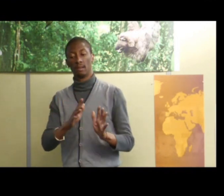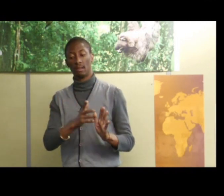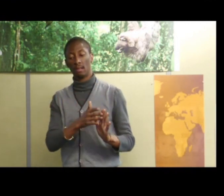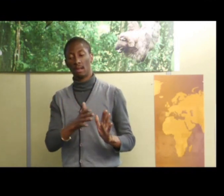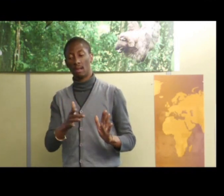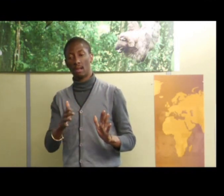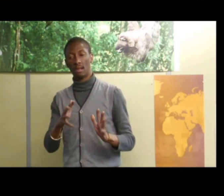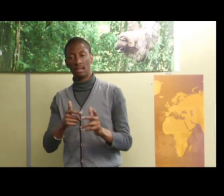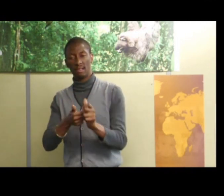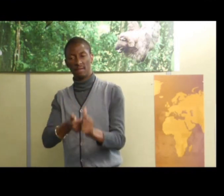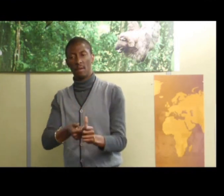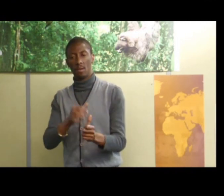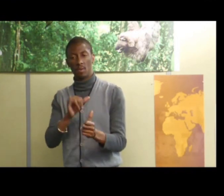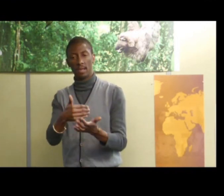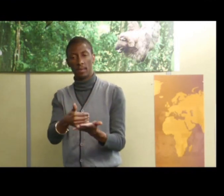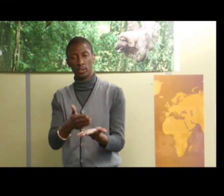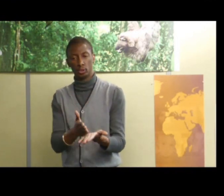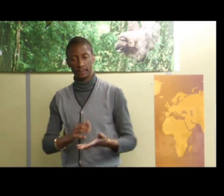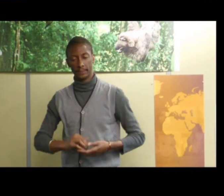adhere to that pathway.